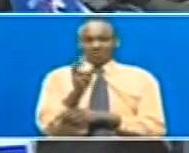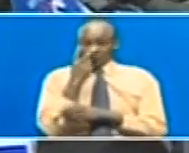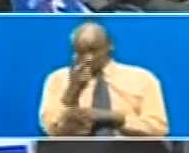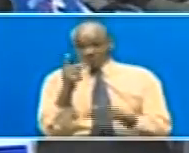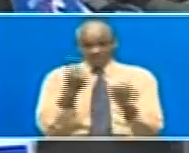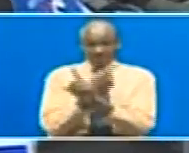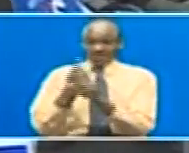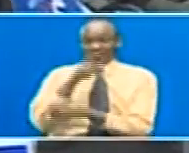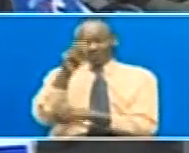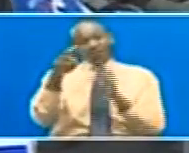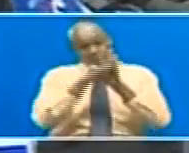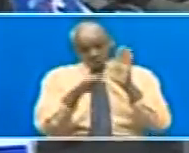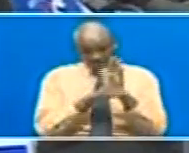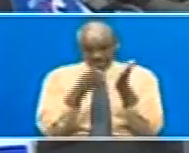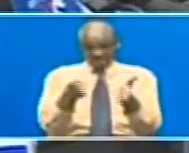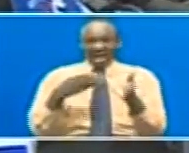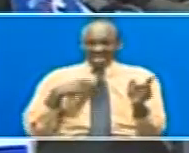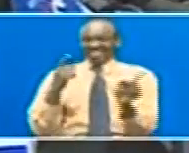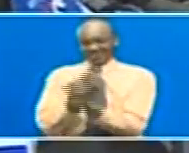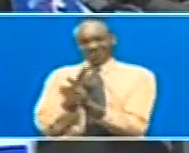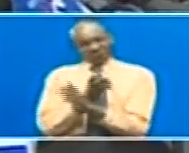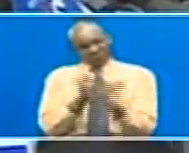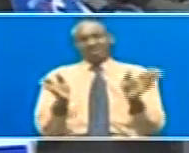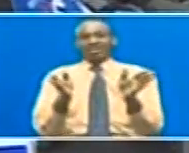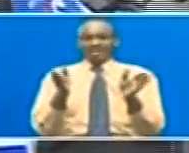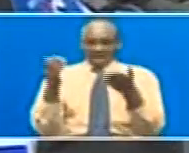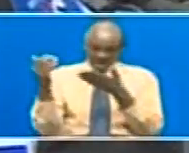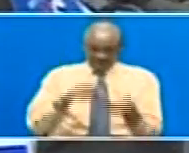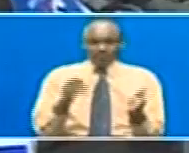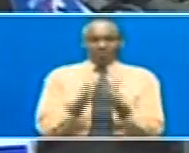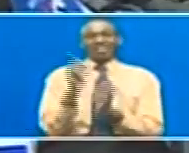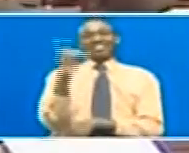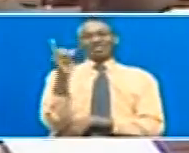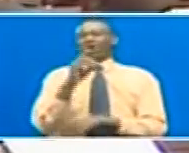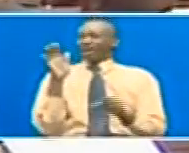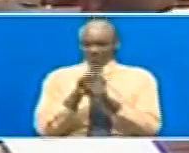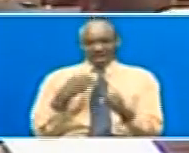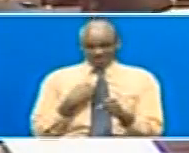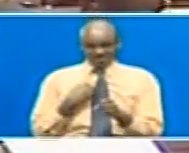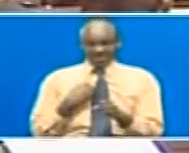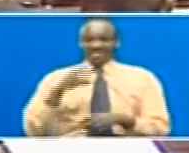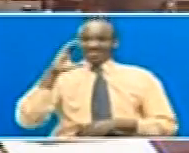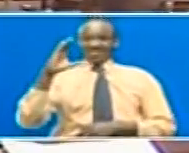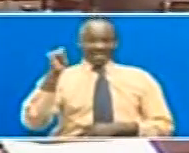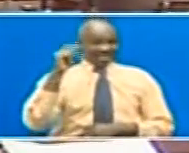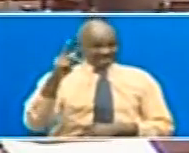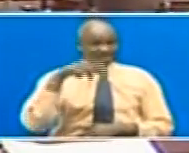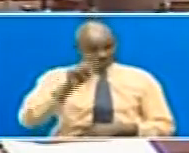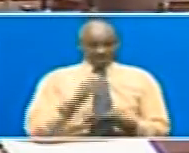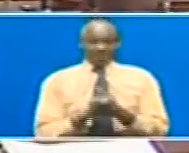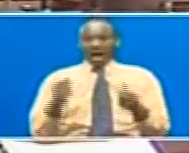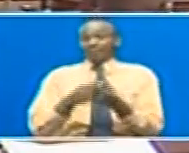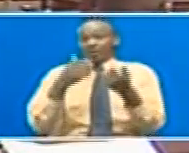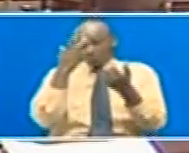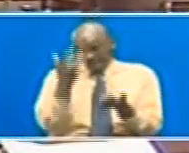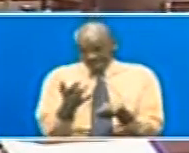variety of TV programs and the diversity in the nature that has come with the digital migration. The Communications Authority was jolted into action